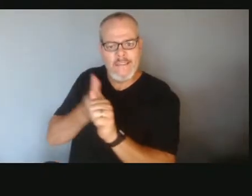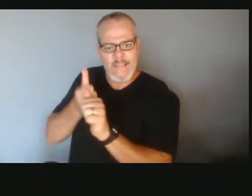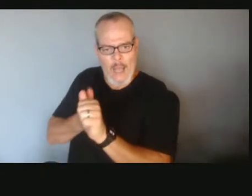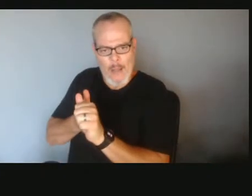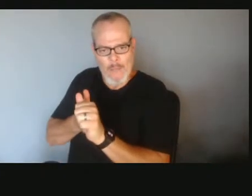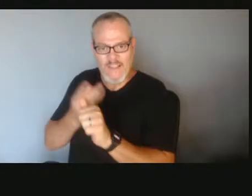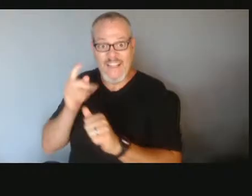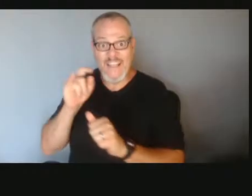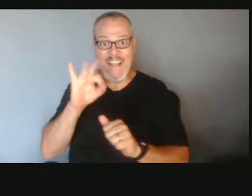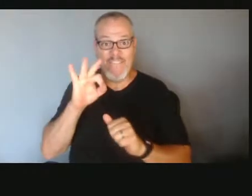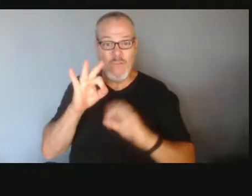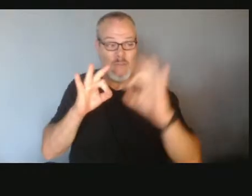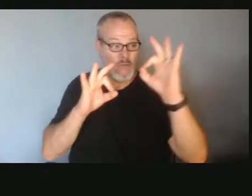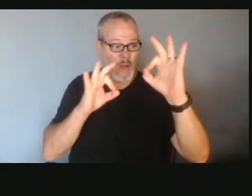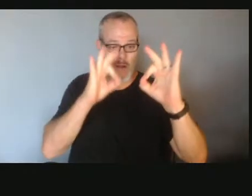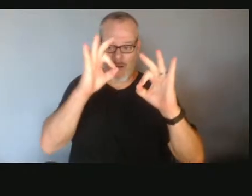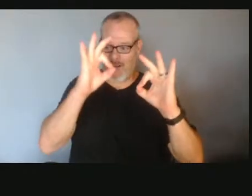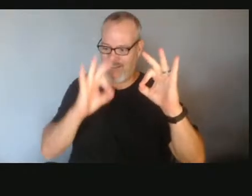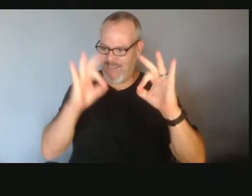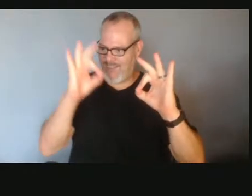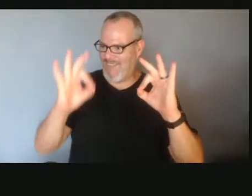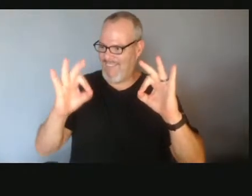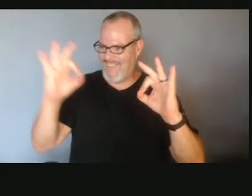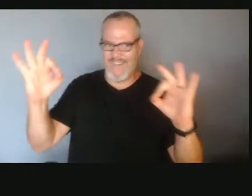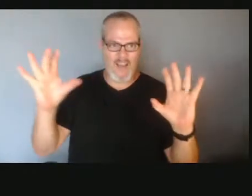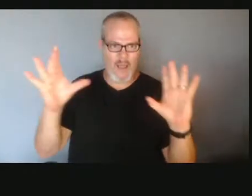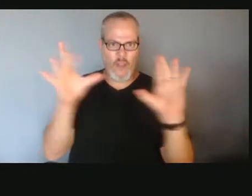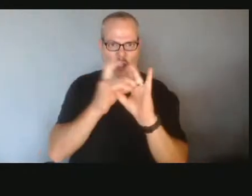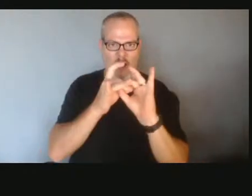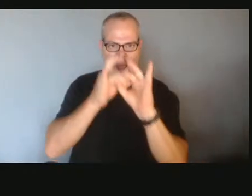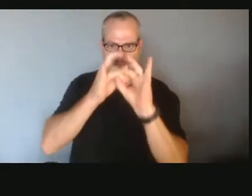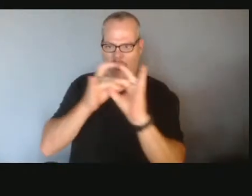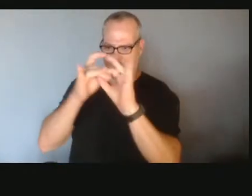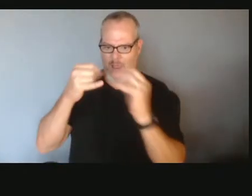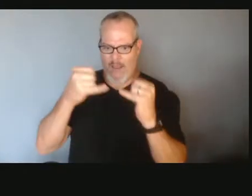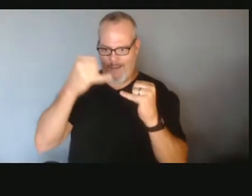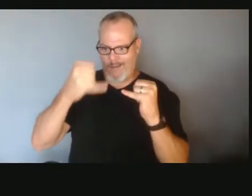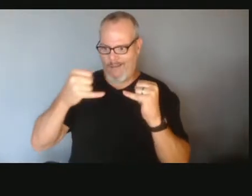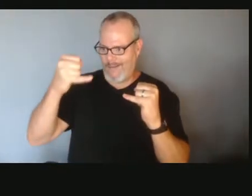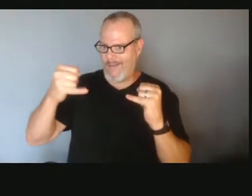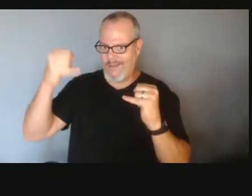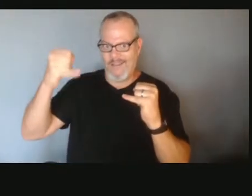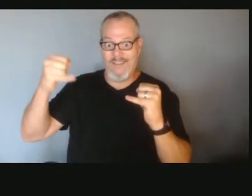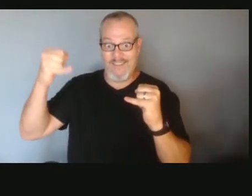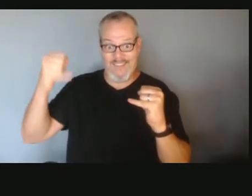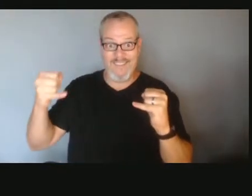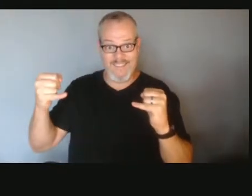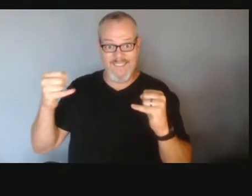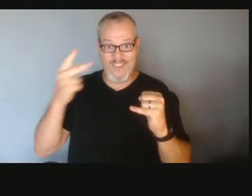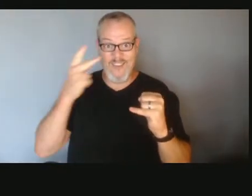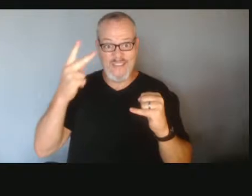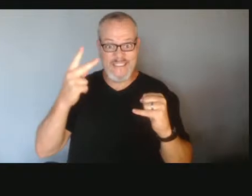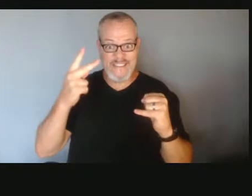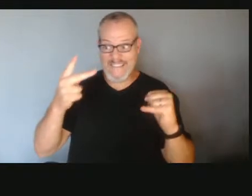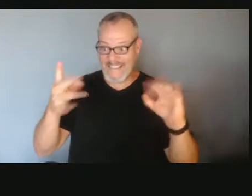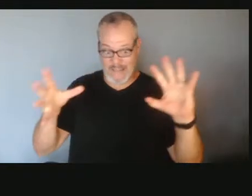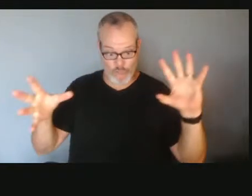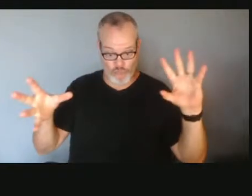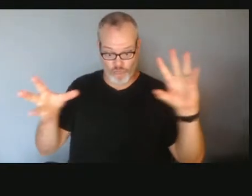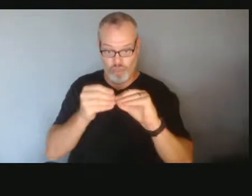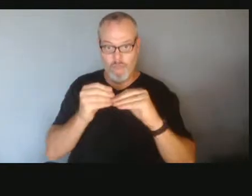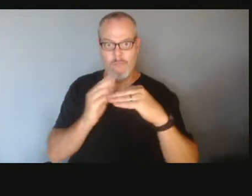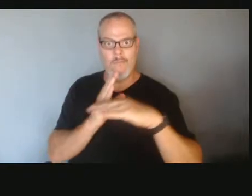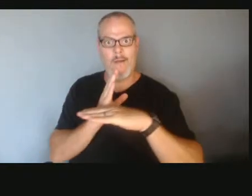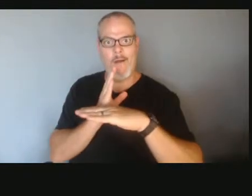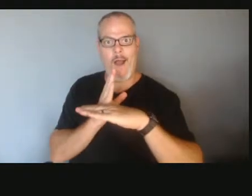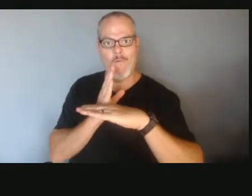more of this wiggles happening, right? So when I draw that cloud, it's taking the average of